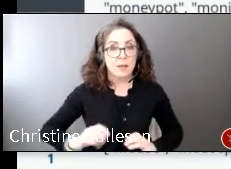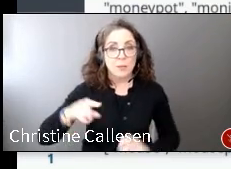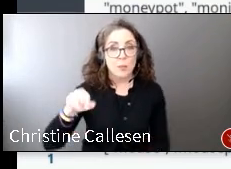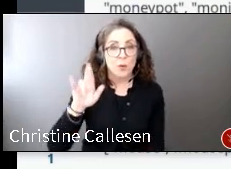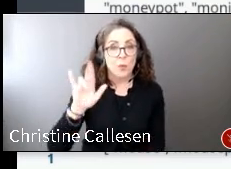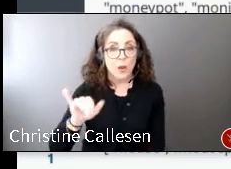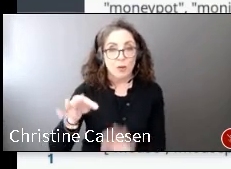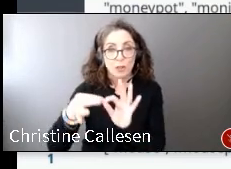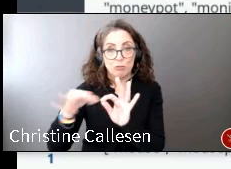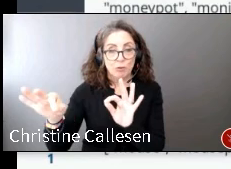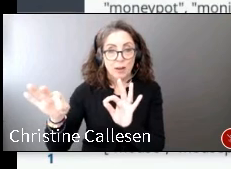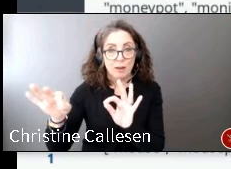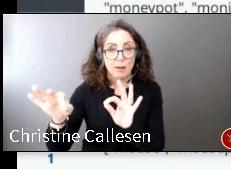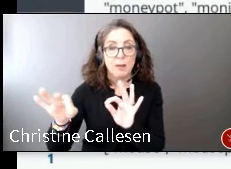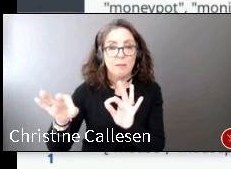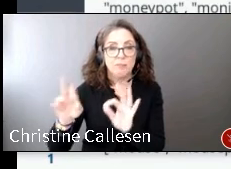is null.